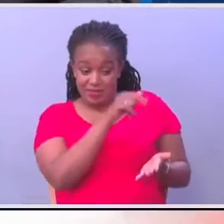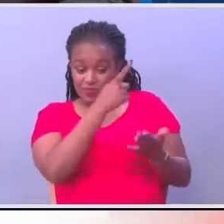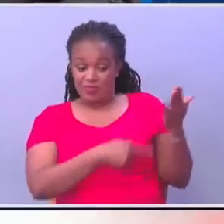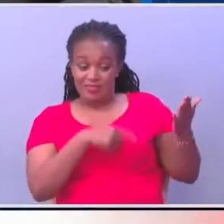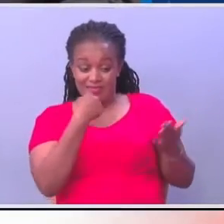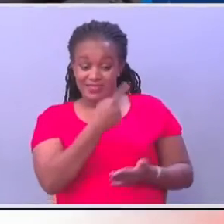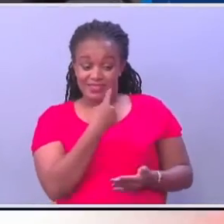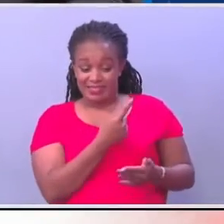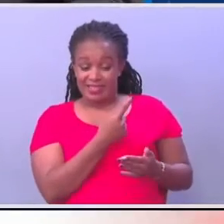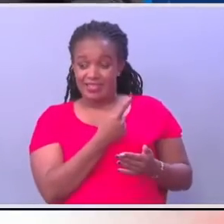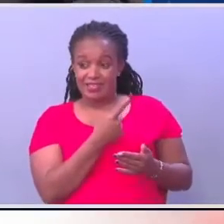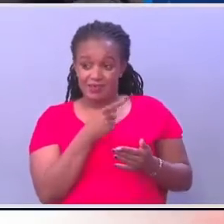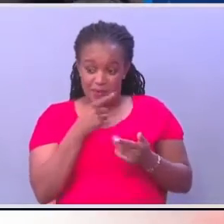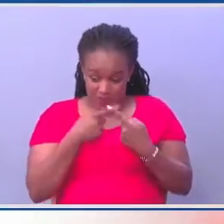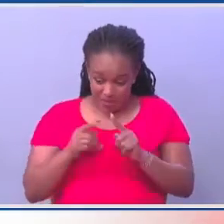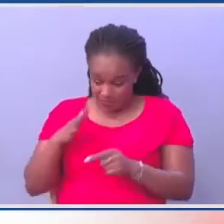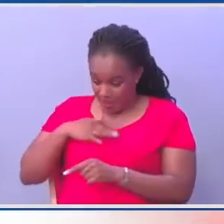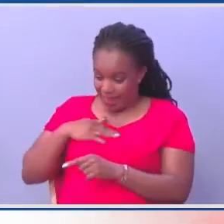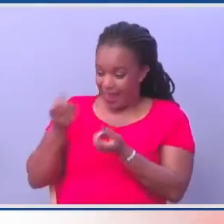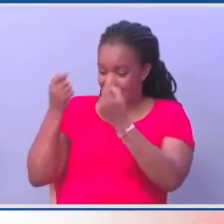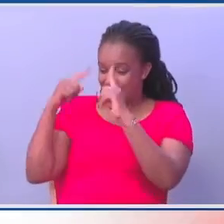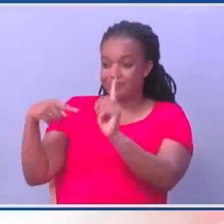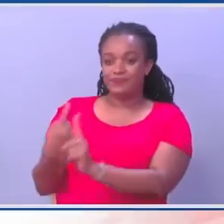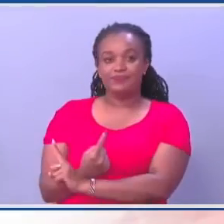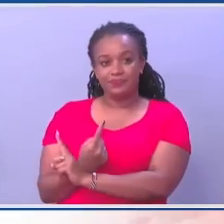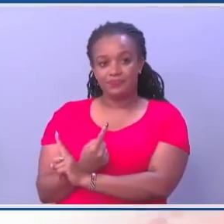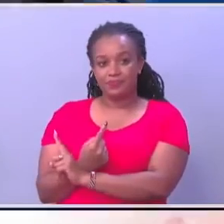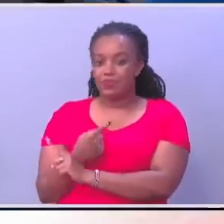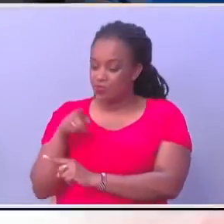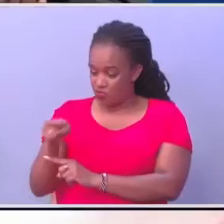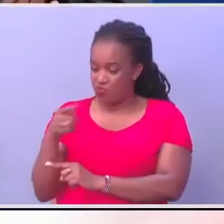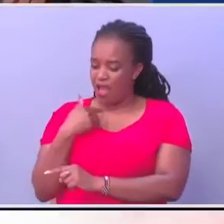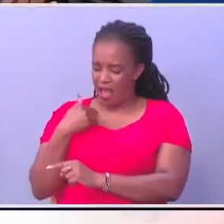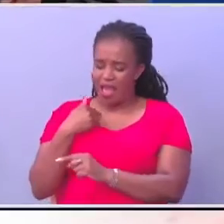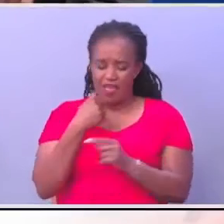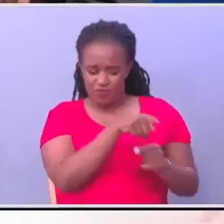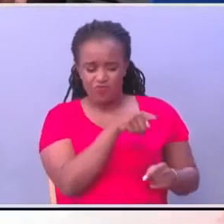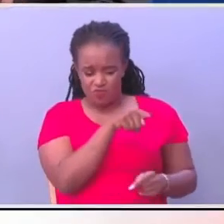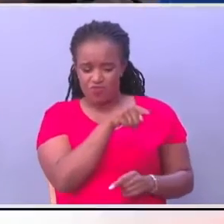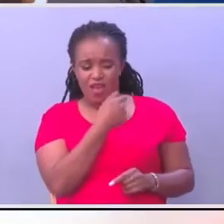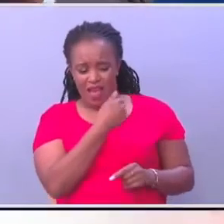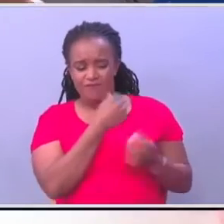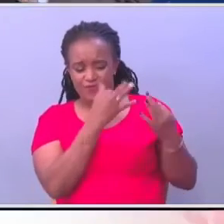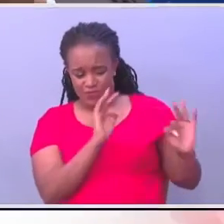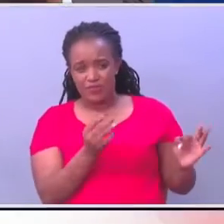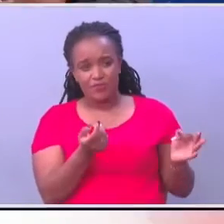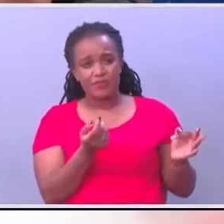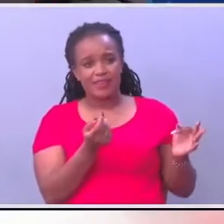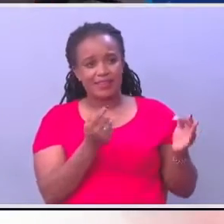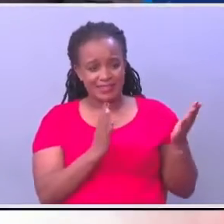All right. But I know my interpretation is different. And you have a freedom and a right to interpret it the way you want. Yes, and I call it